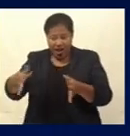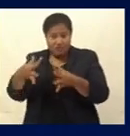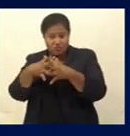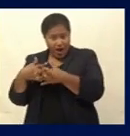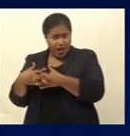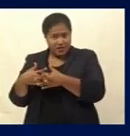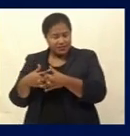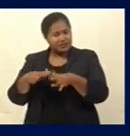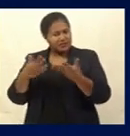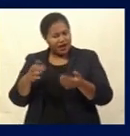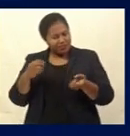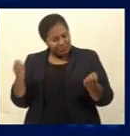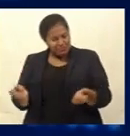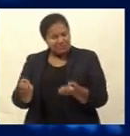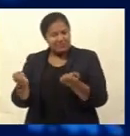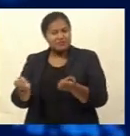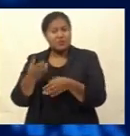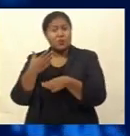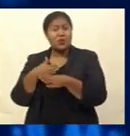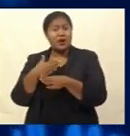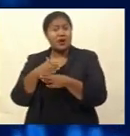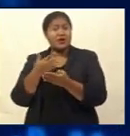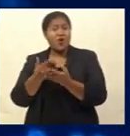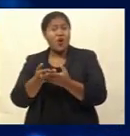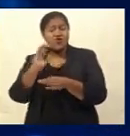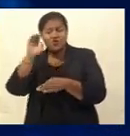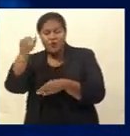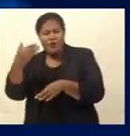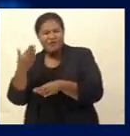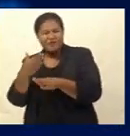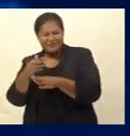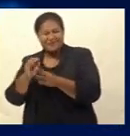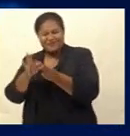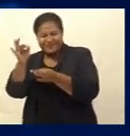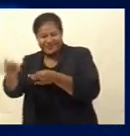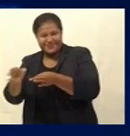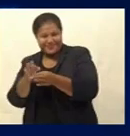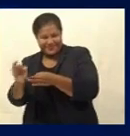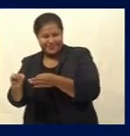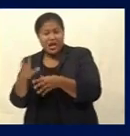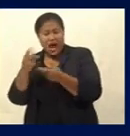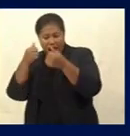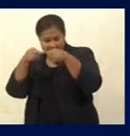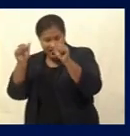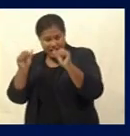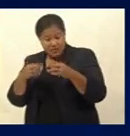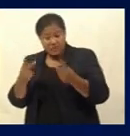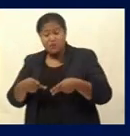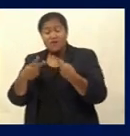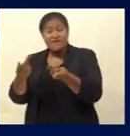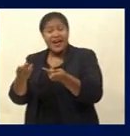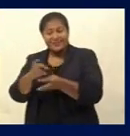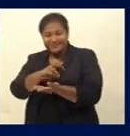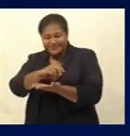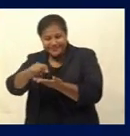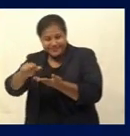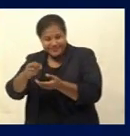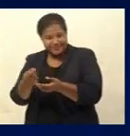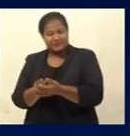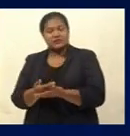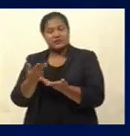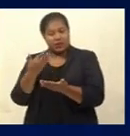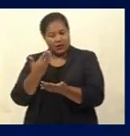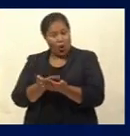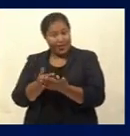are once again encouraged to work on the Home Garden Initiative. The Agriculture Ministry provides seedlings under this